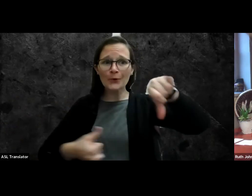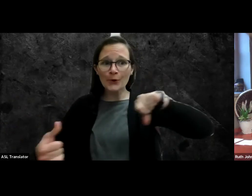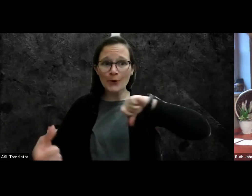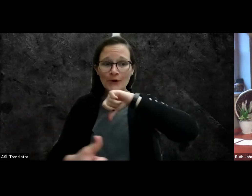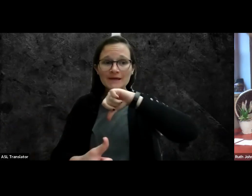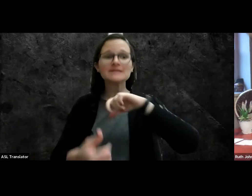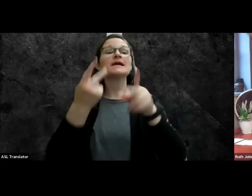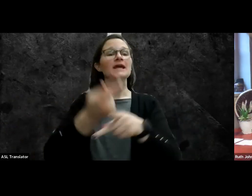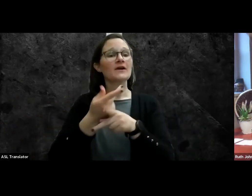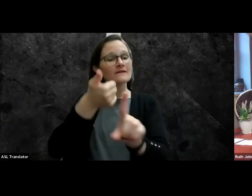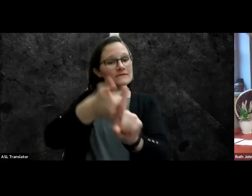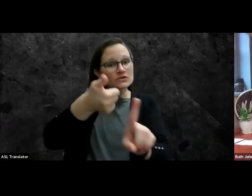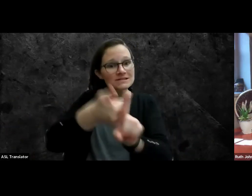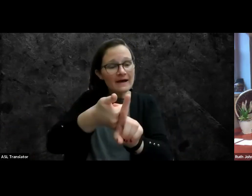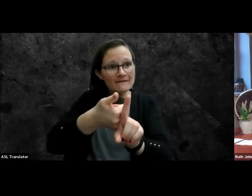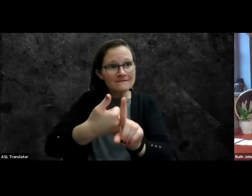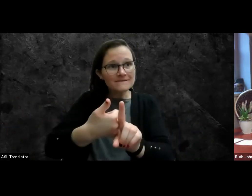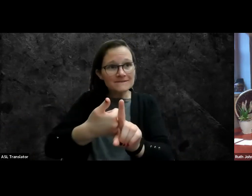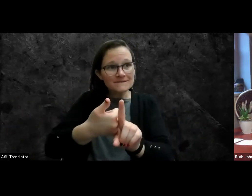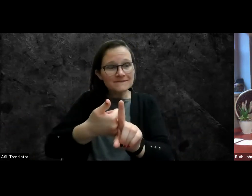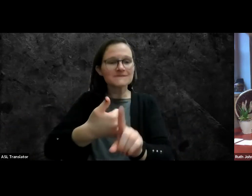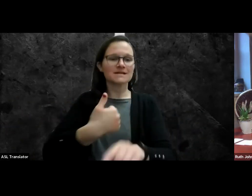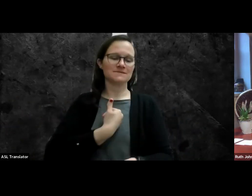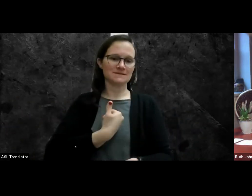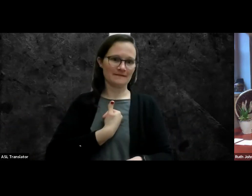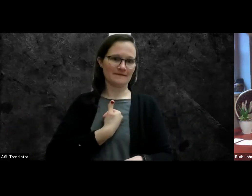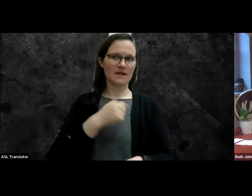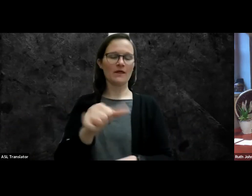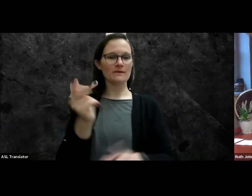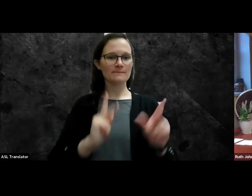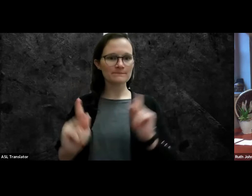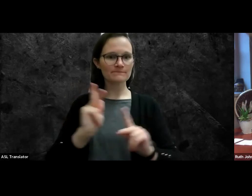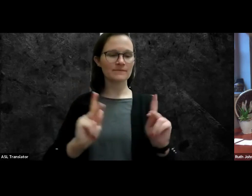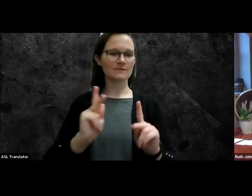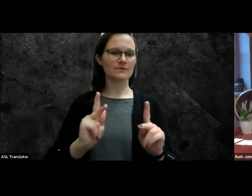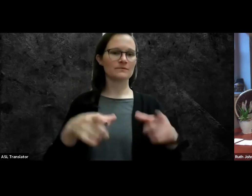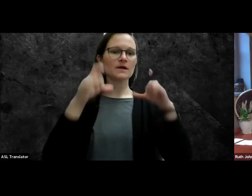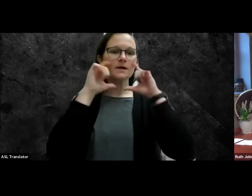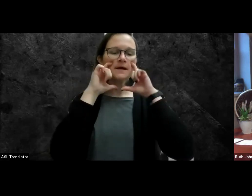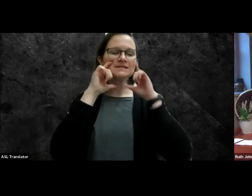care of others. Wear your mask and go Aggies. Thanks very much. Have a good rest of the week.